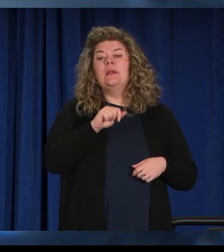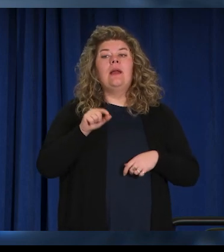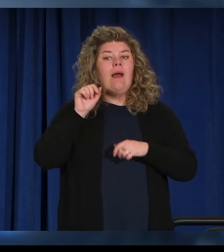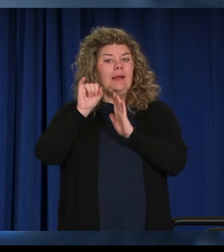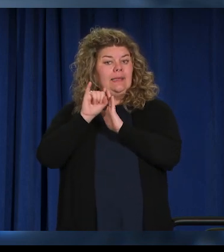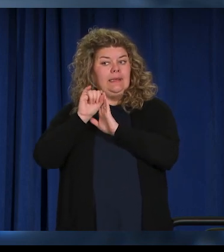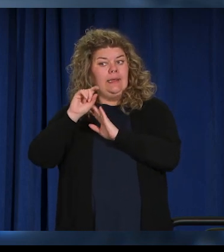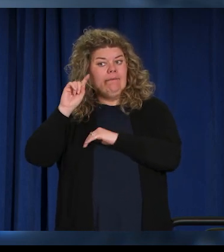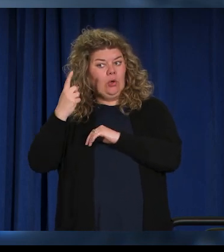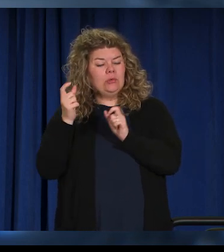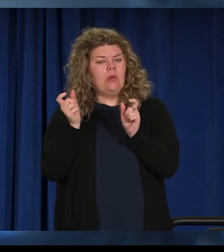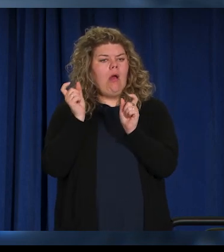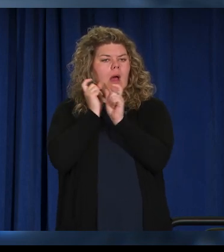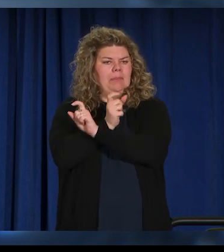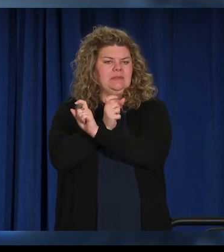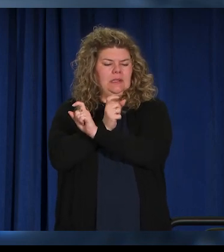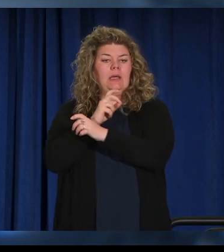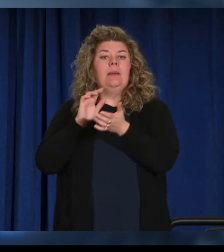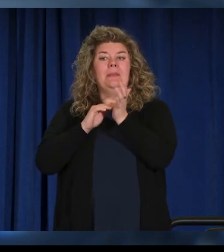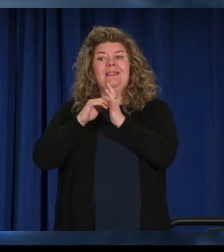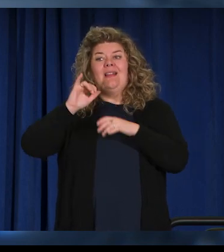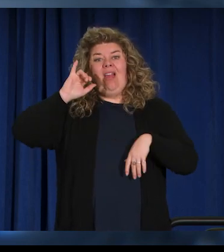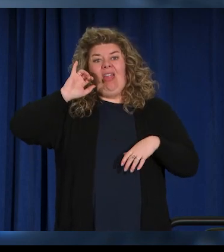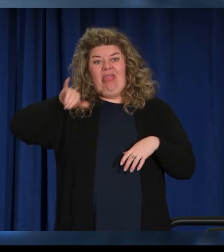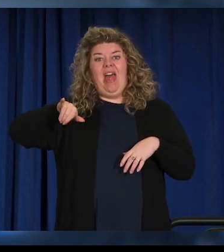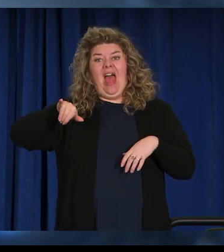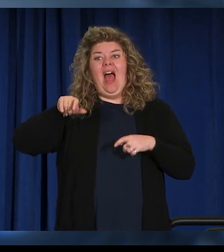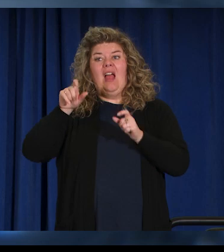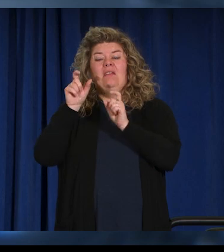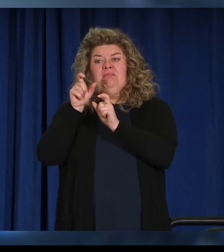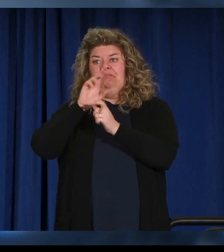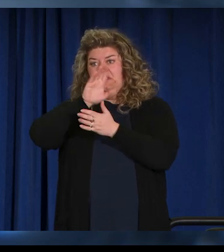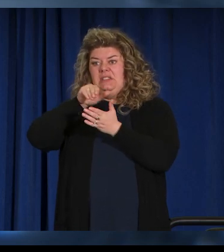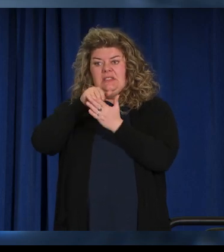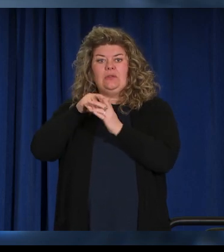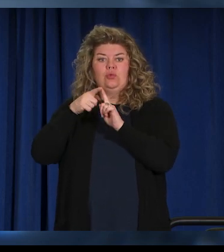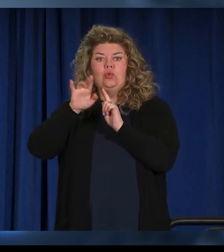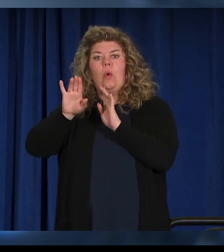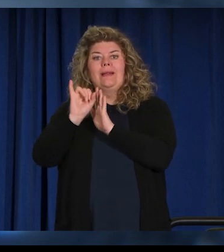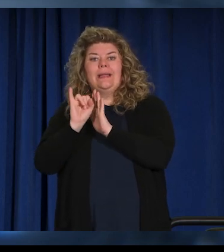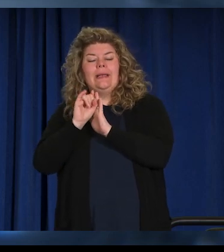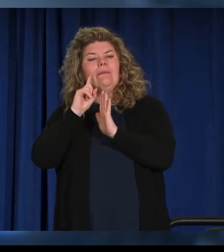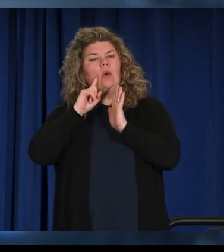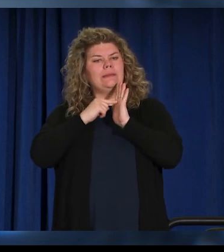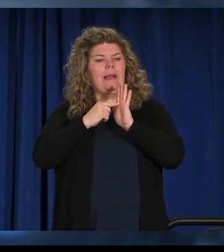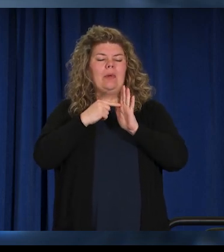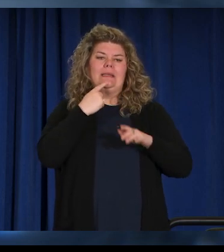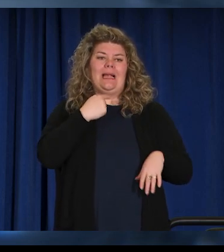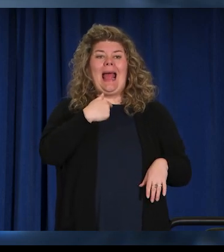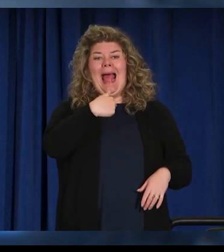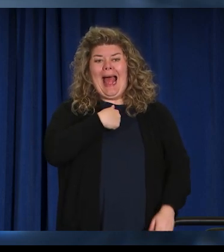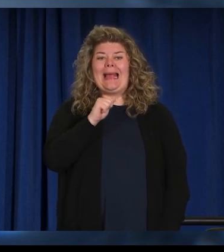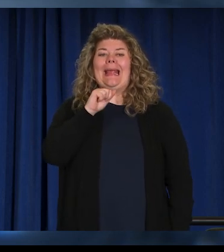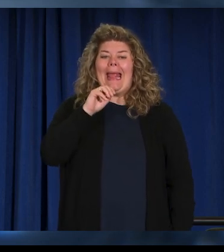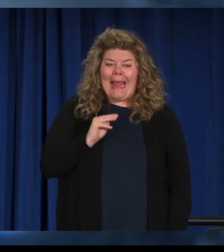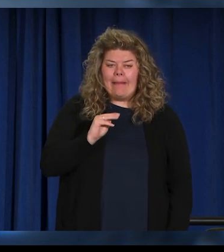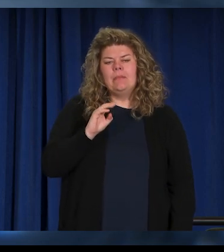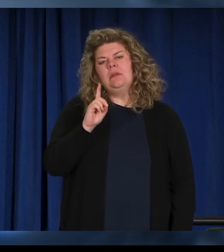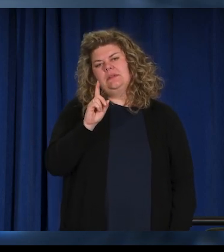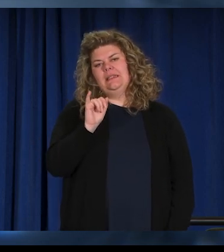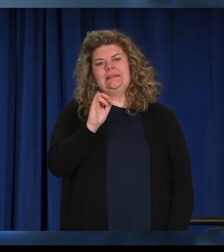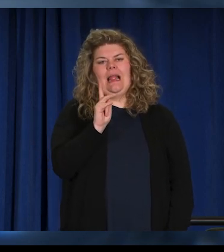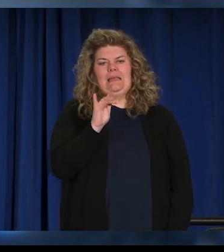language situates a neurotype or condition as central to one's identity. An example of this is saying, I am